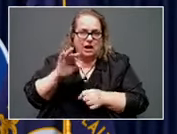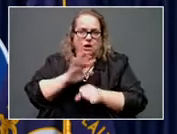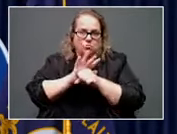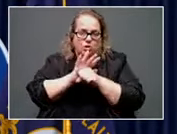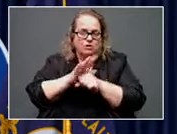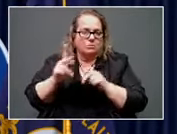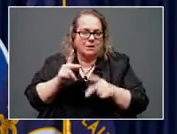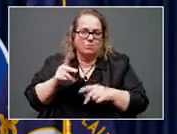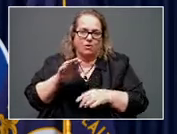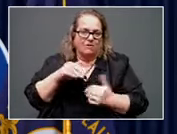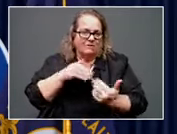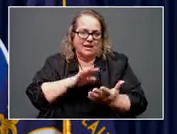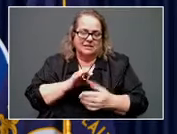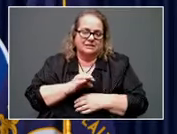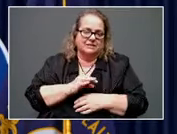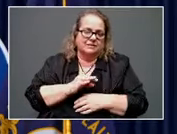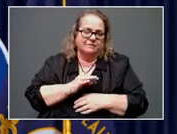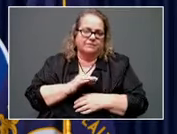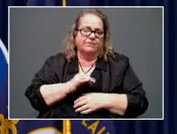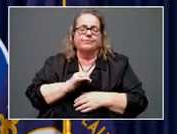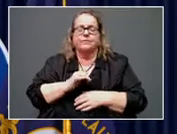You know, let's do the smart thing.